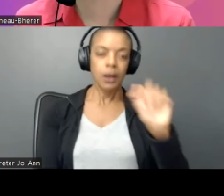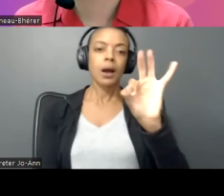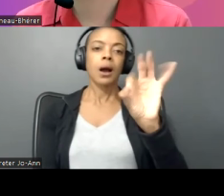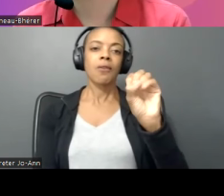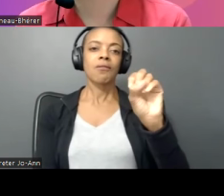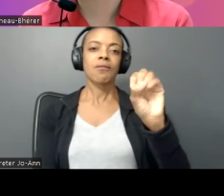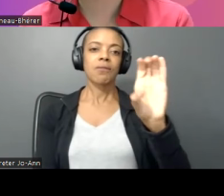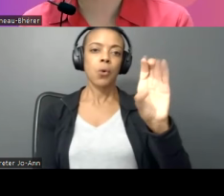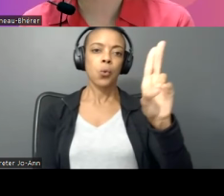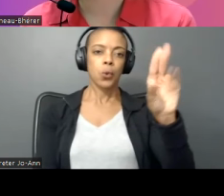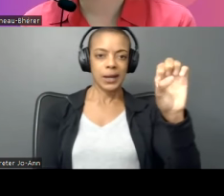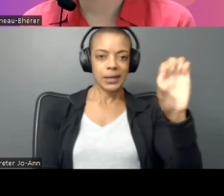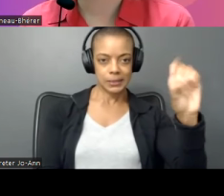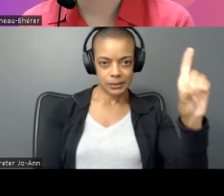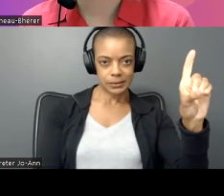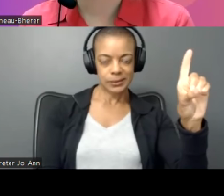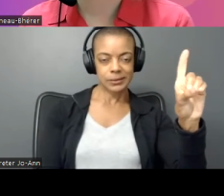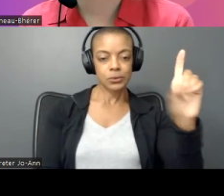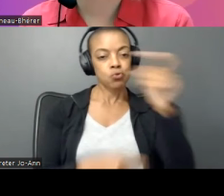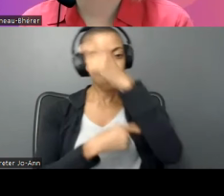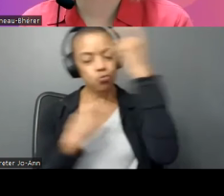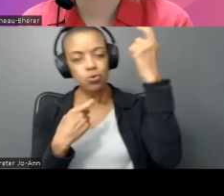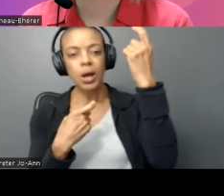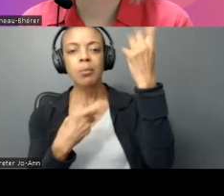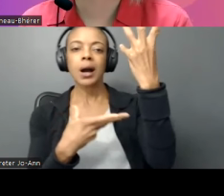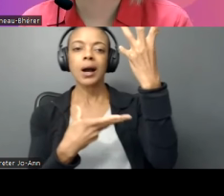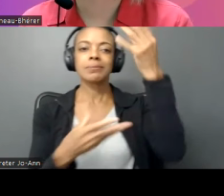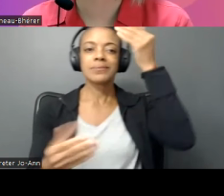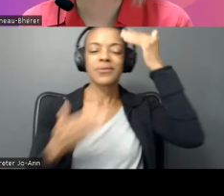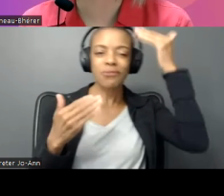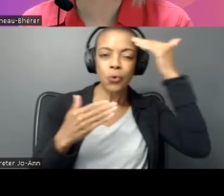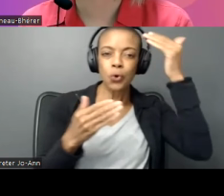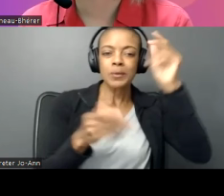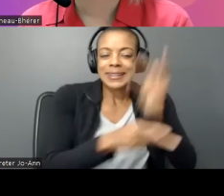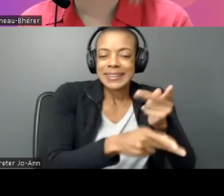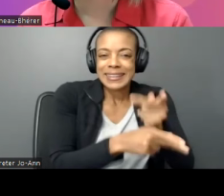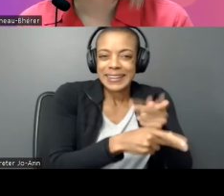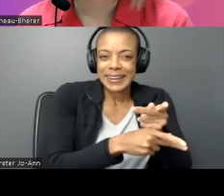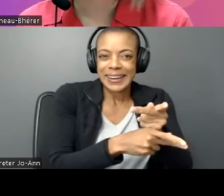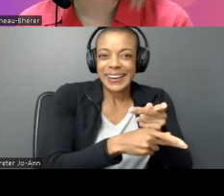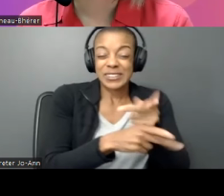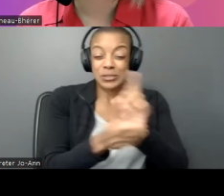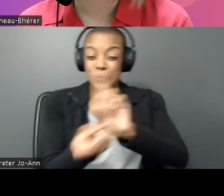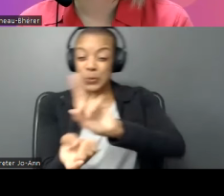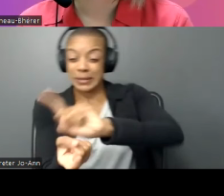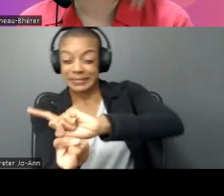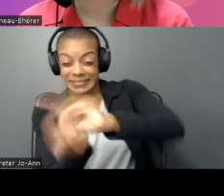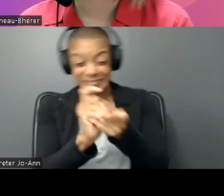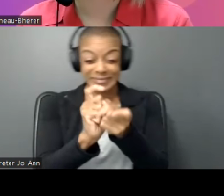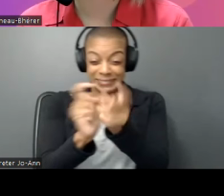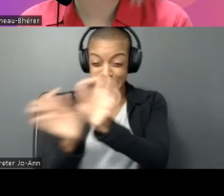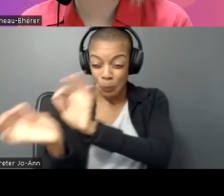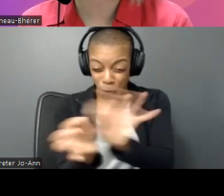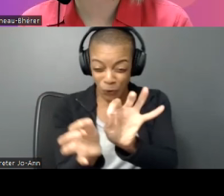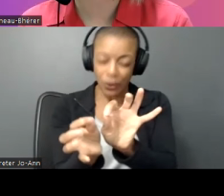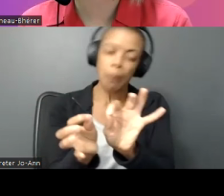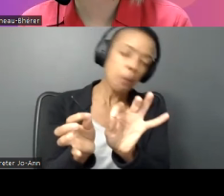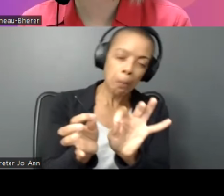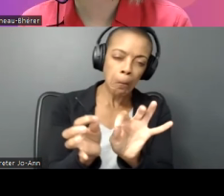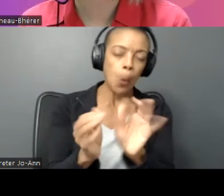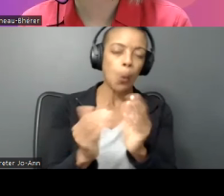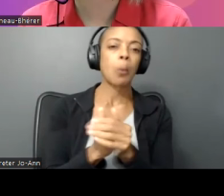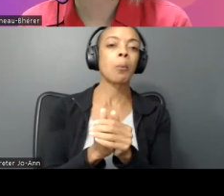or trauma-informed care. It's a little bit hard to translate it perfectly into French, but so the 4 Rs